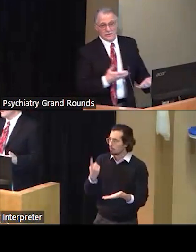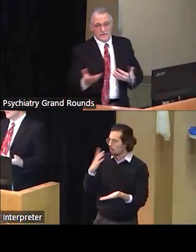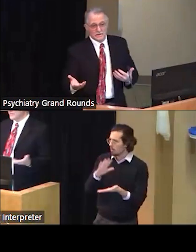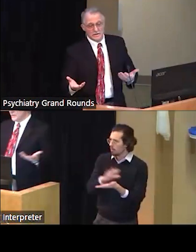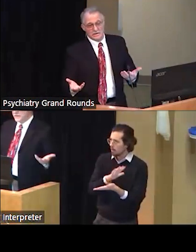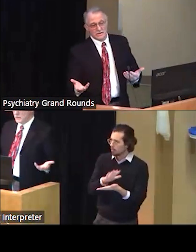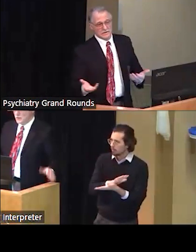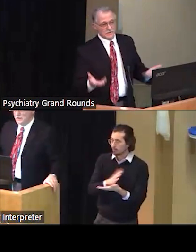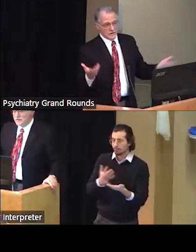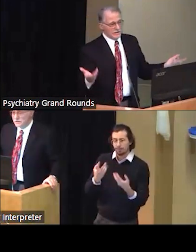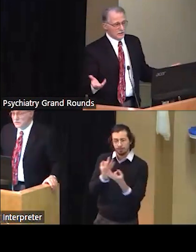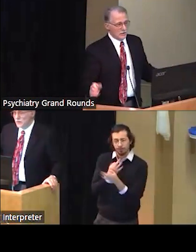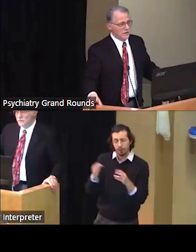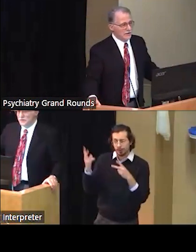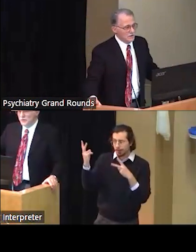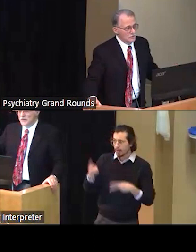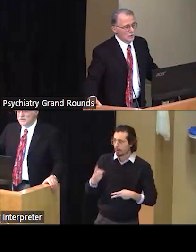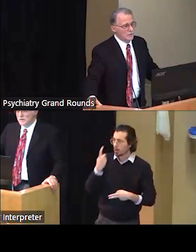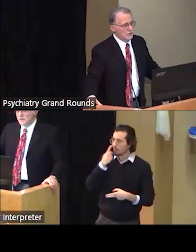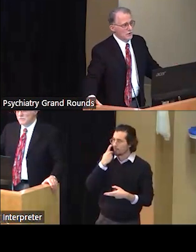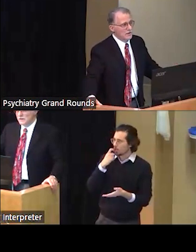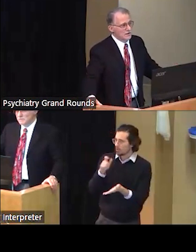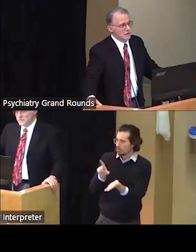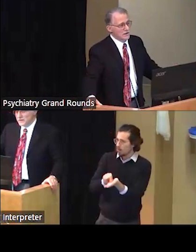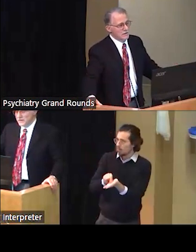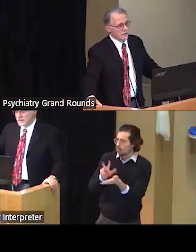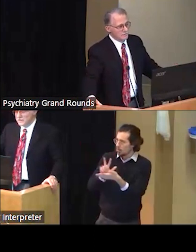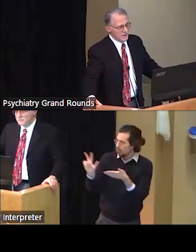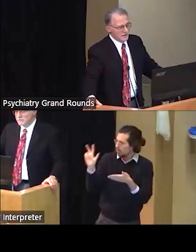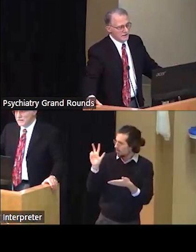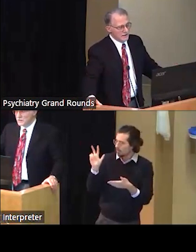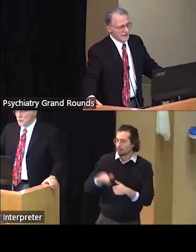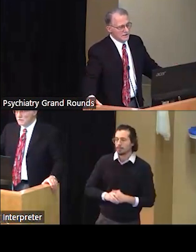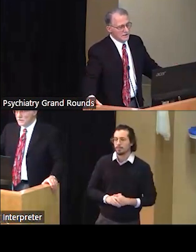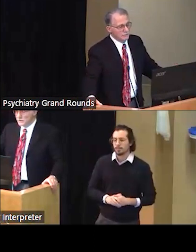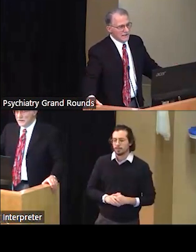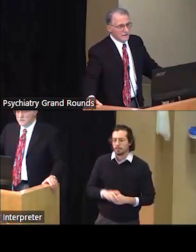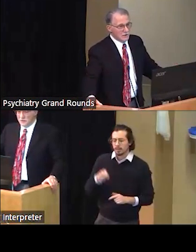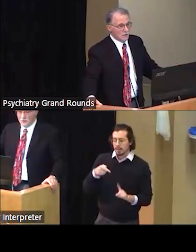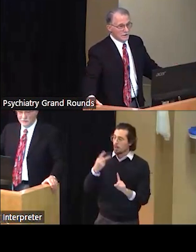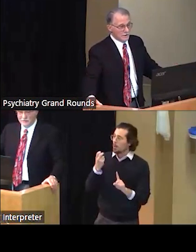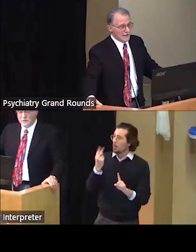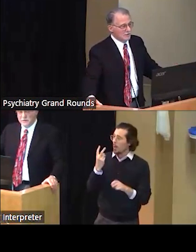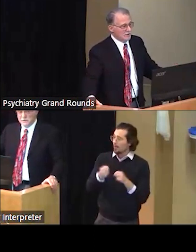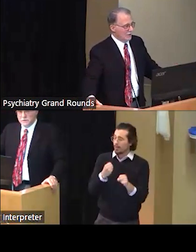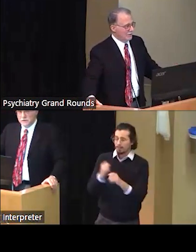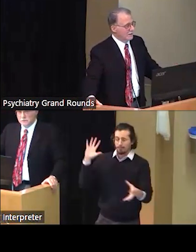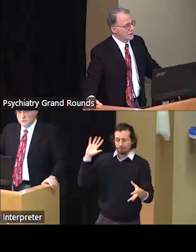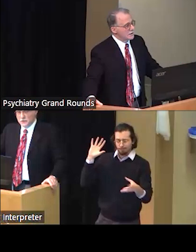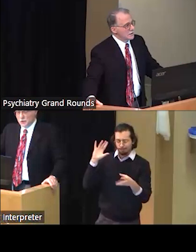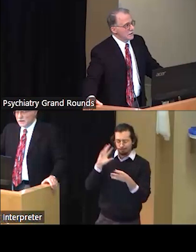a paper that's free to download that I just wrote about 3 weeks ago. It came out, and it's a kind of a 12-year